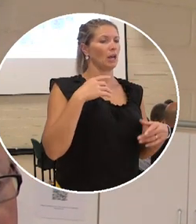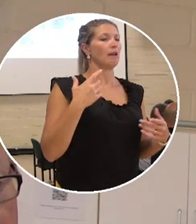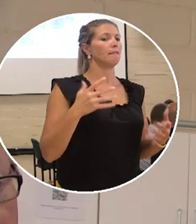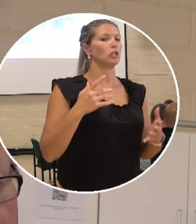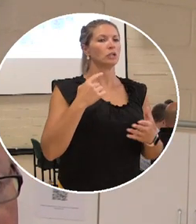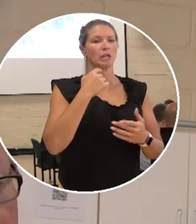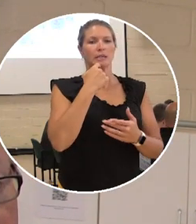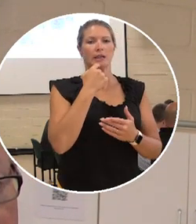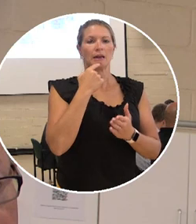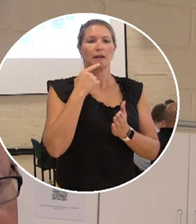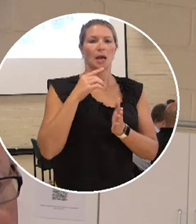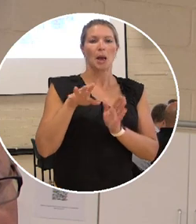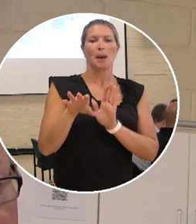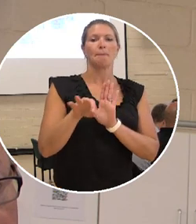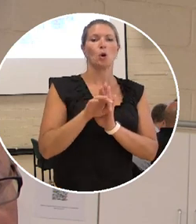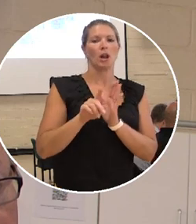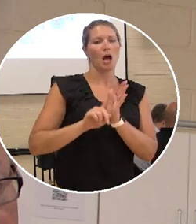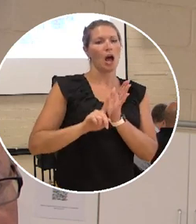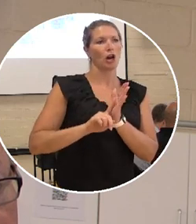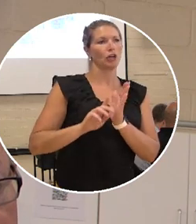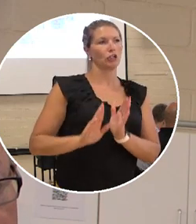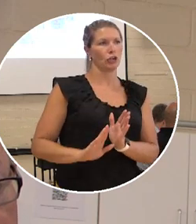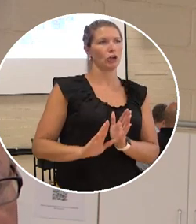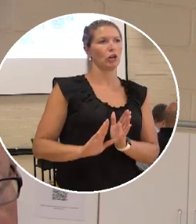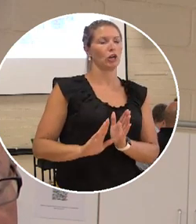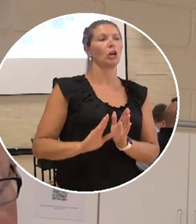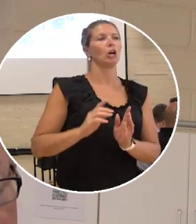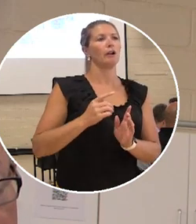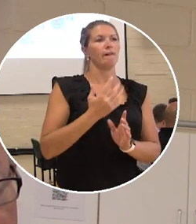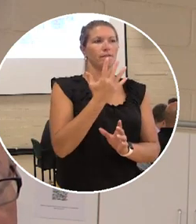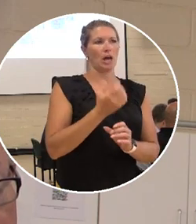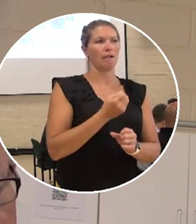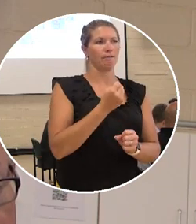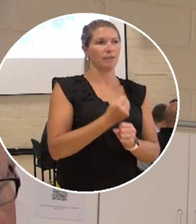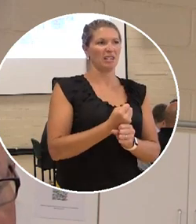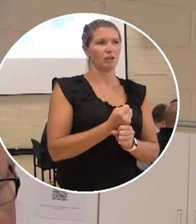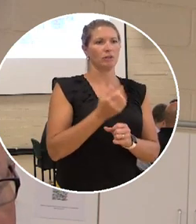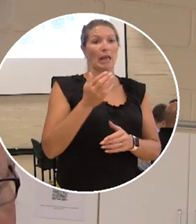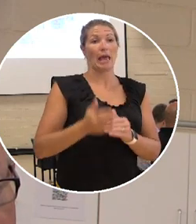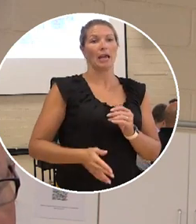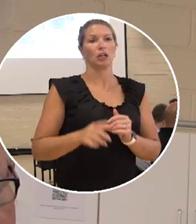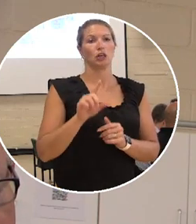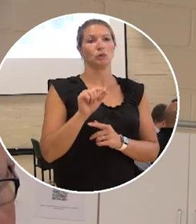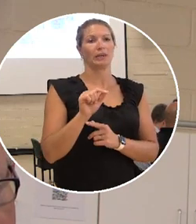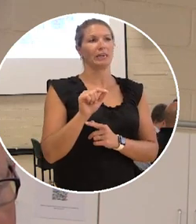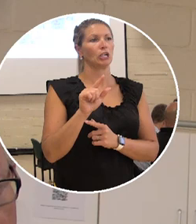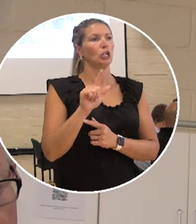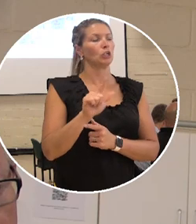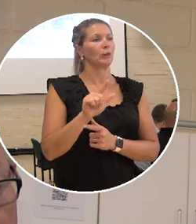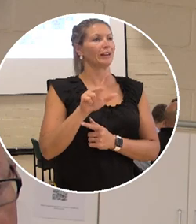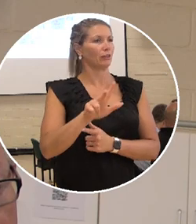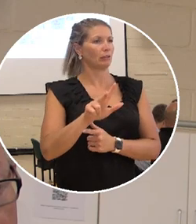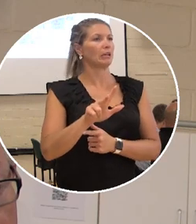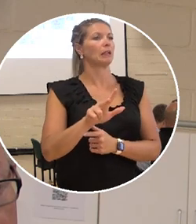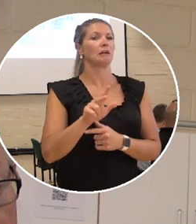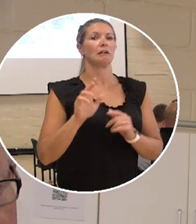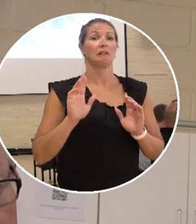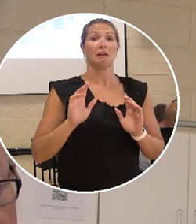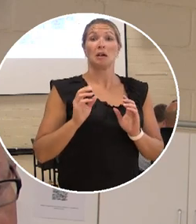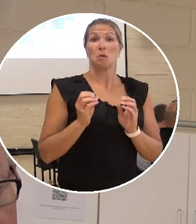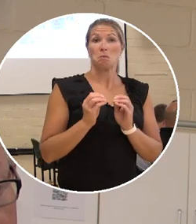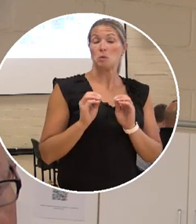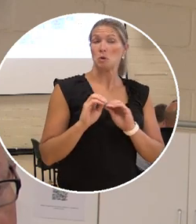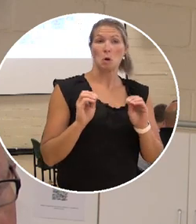for the five-year period from 2018-19 to 2022-23. I say there are no motions. I would entertain any questions on